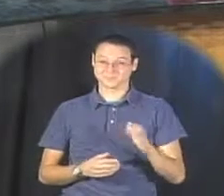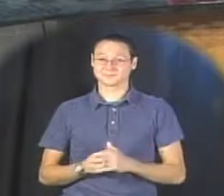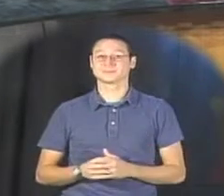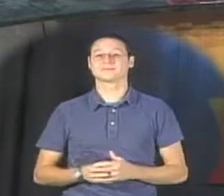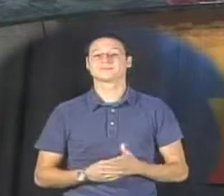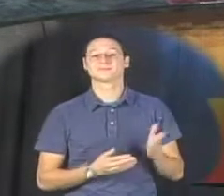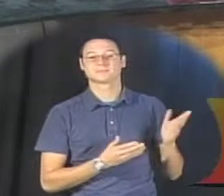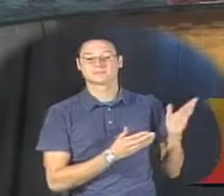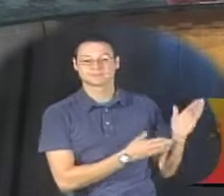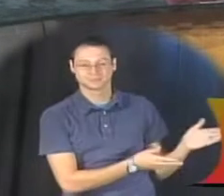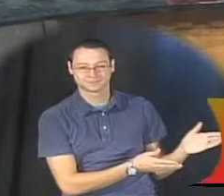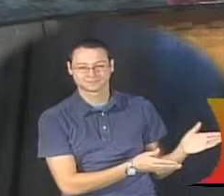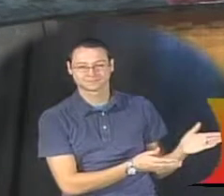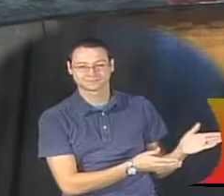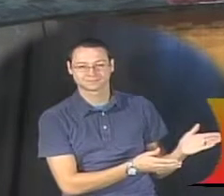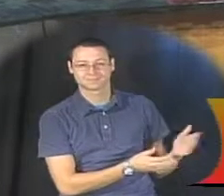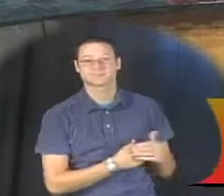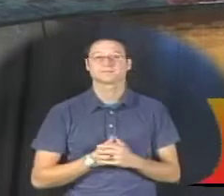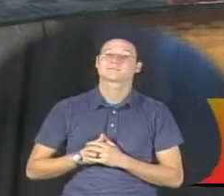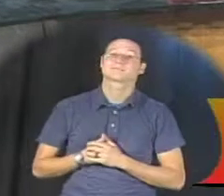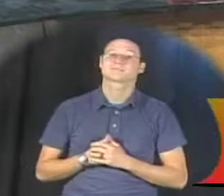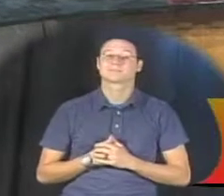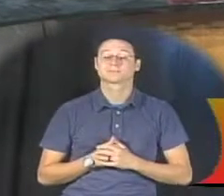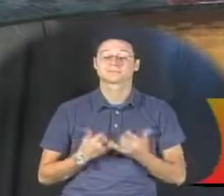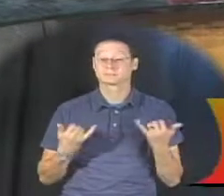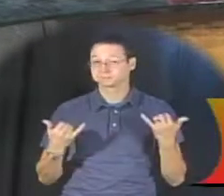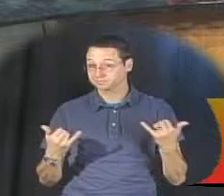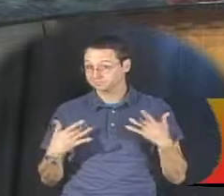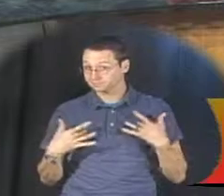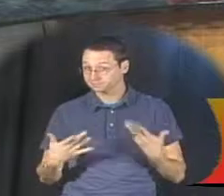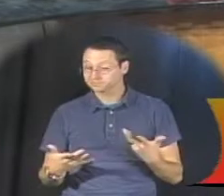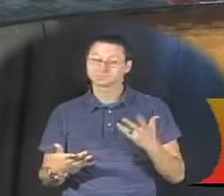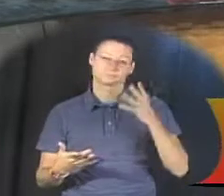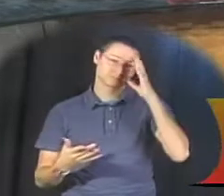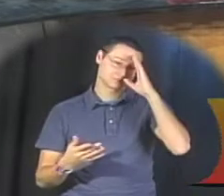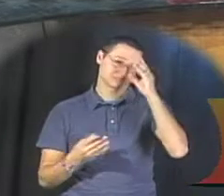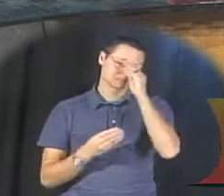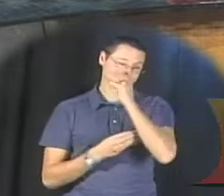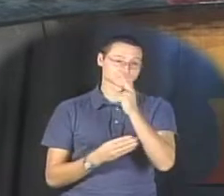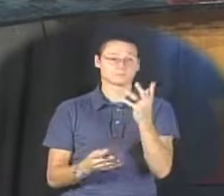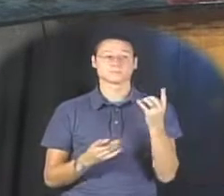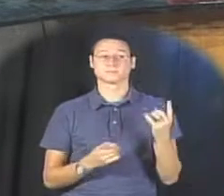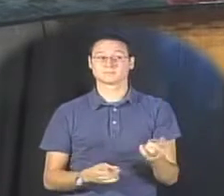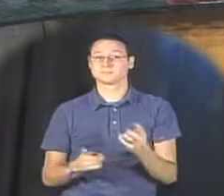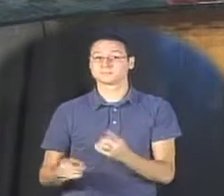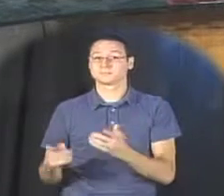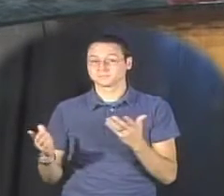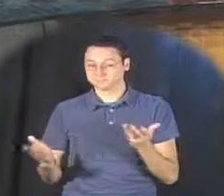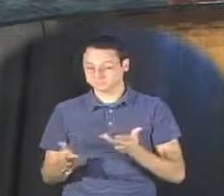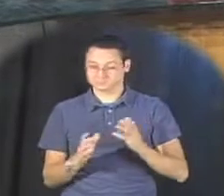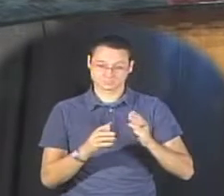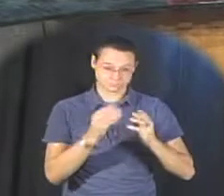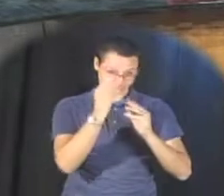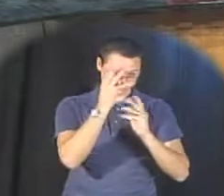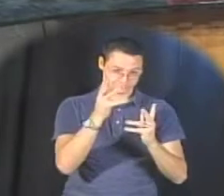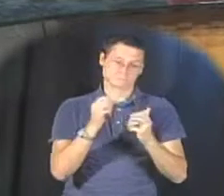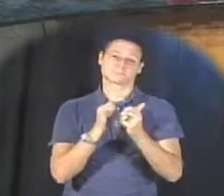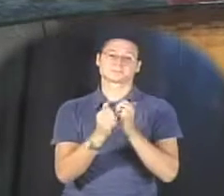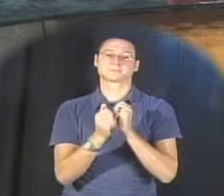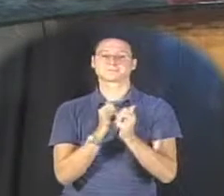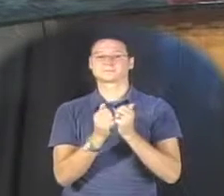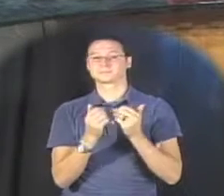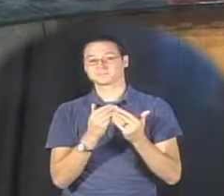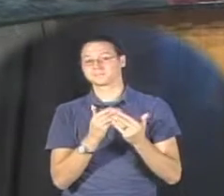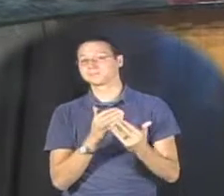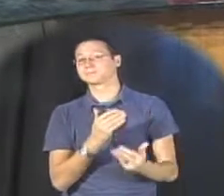Dynasty. My name's Nicole Dawson. And I'm Andrew Dawson. On today's show, we'll have information about upcoming dates, events, club news, and sports. All this